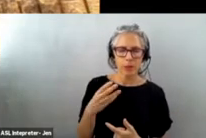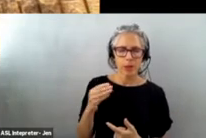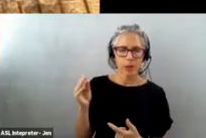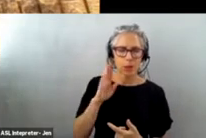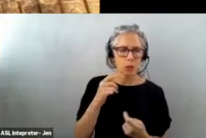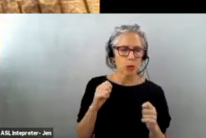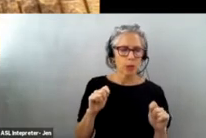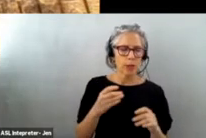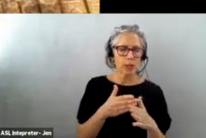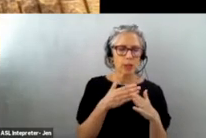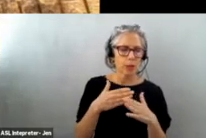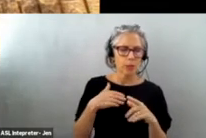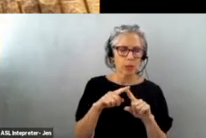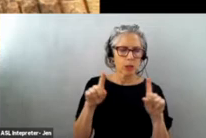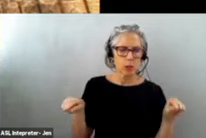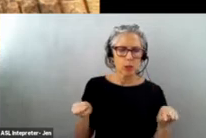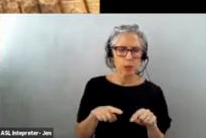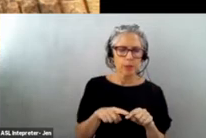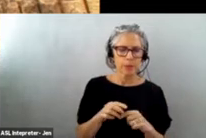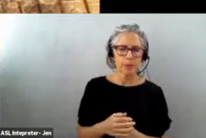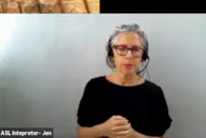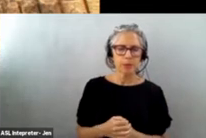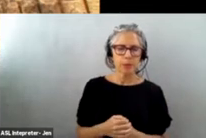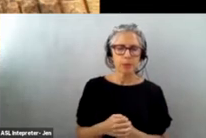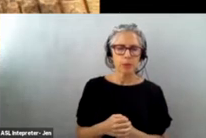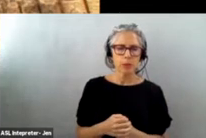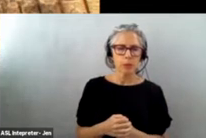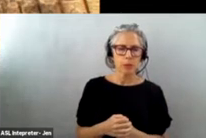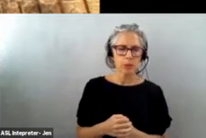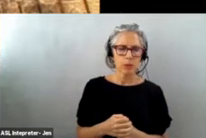try and share my screen because she does have some,